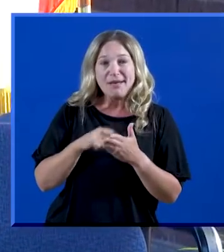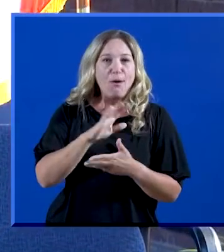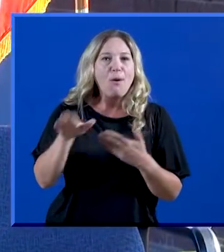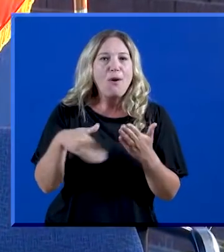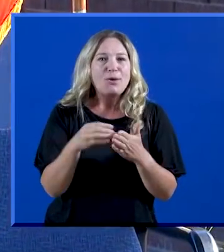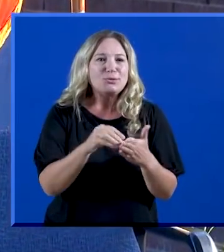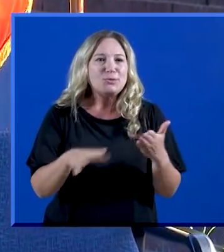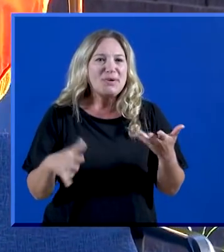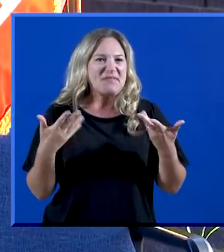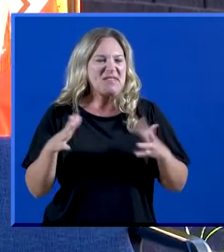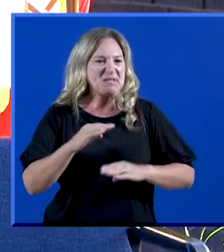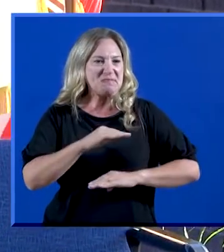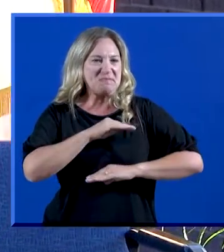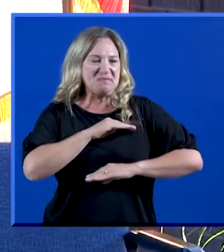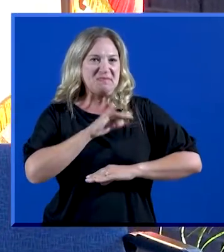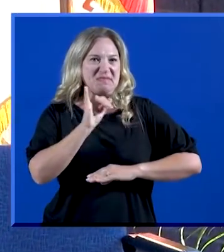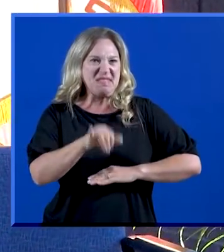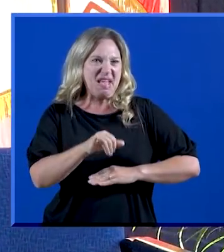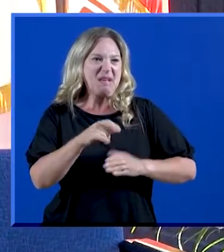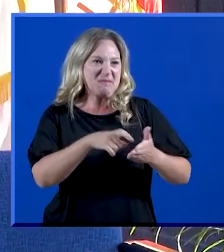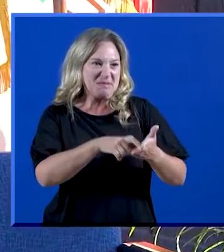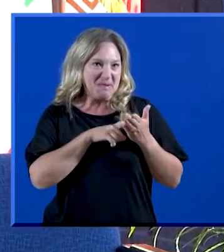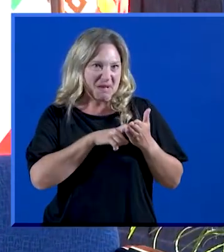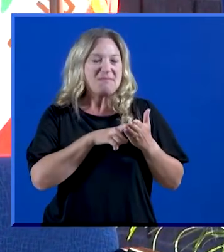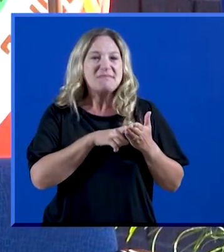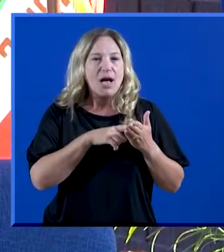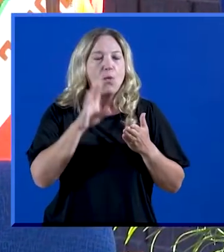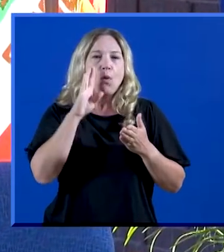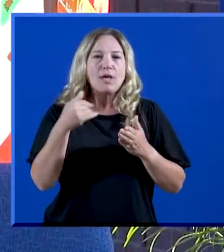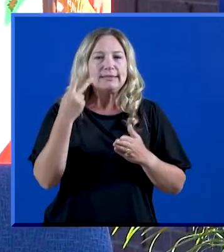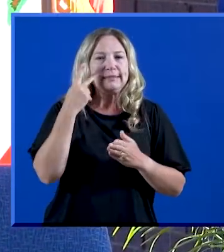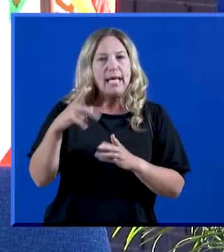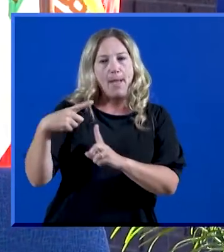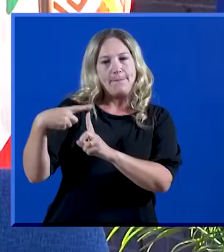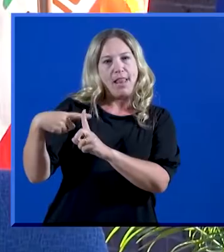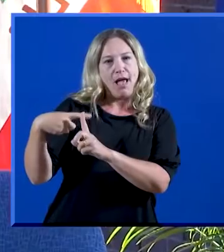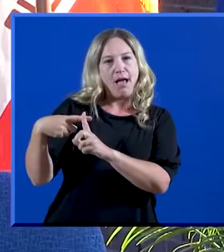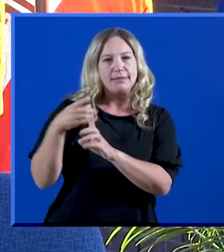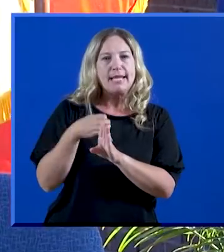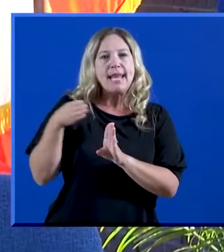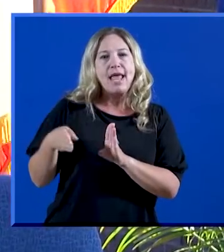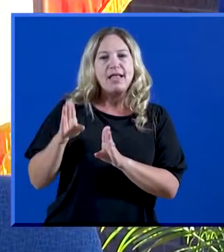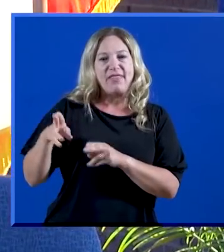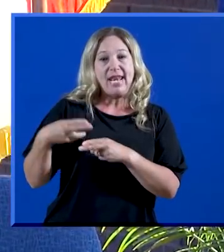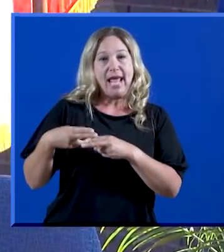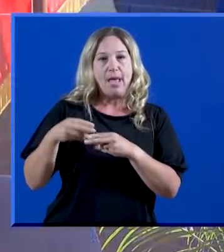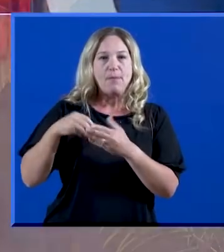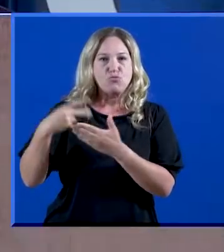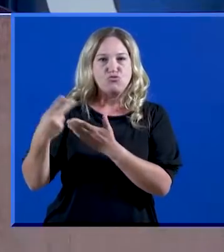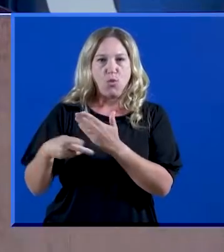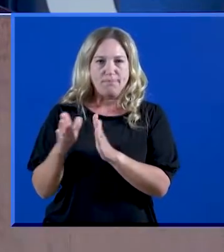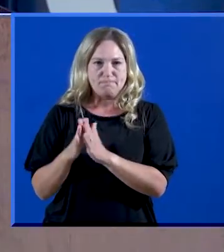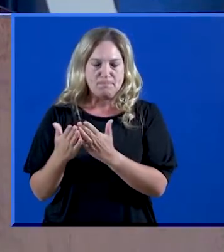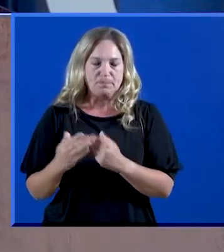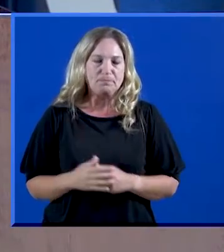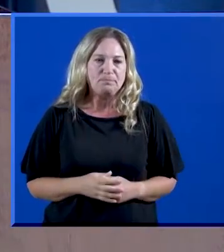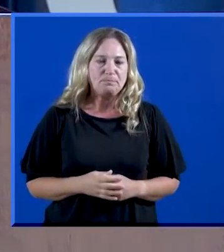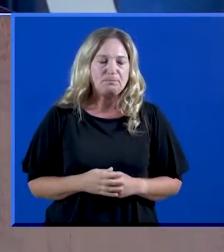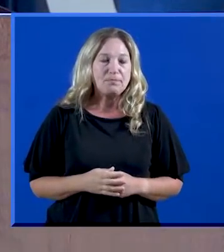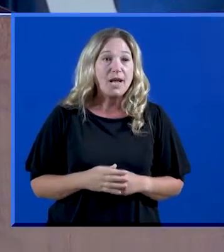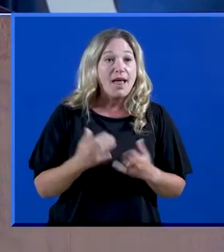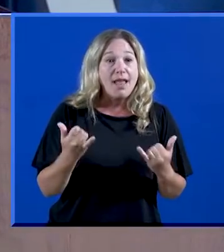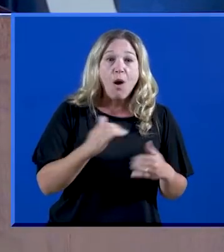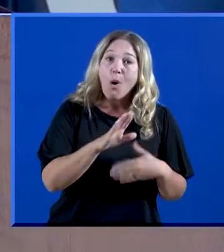All students who have completed the A through G requirements will have a plus sign next to their name in your program. We would now like to